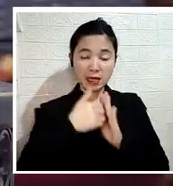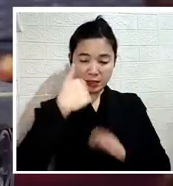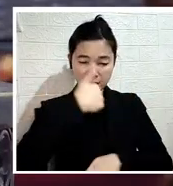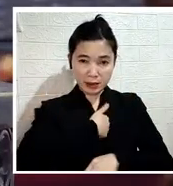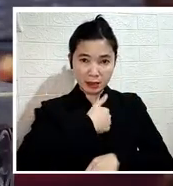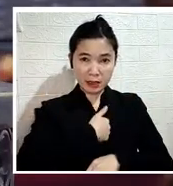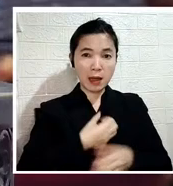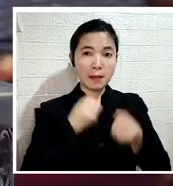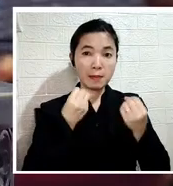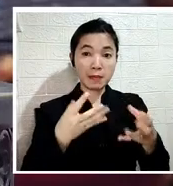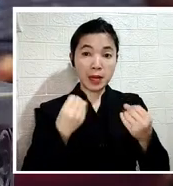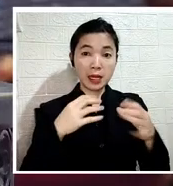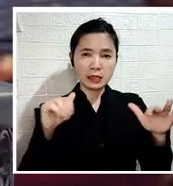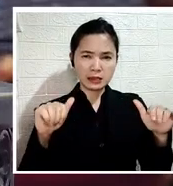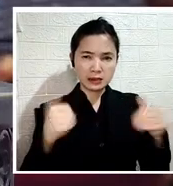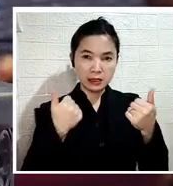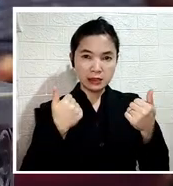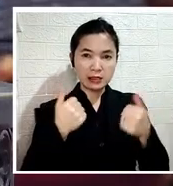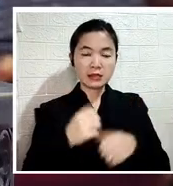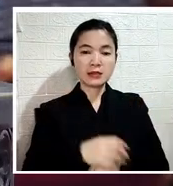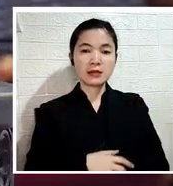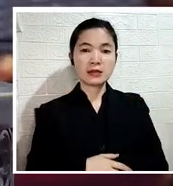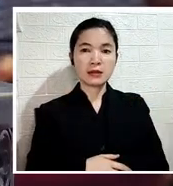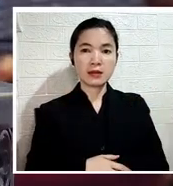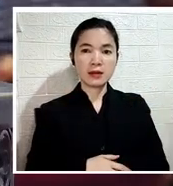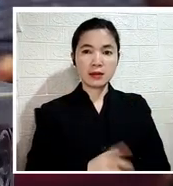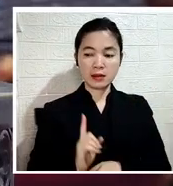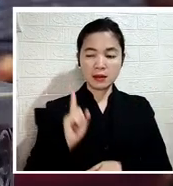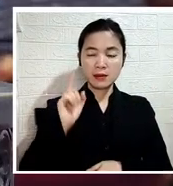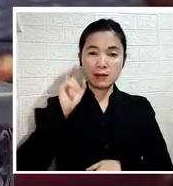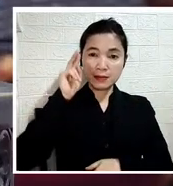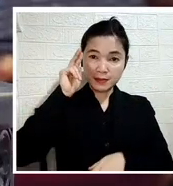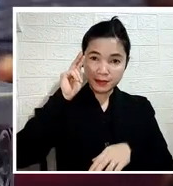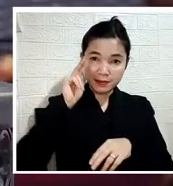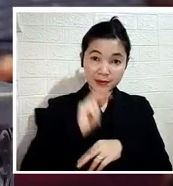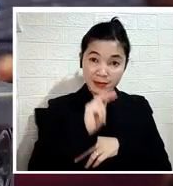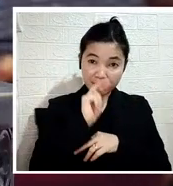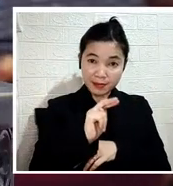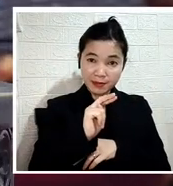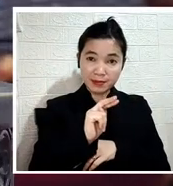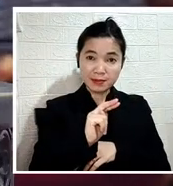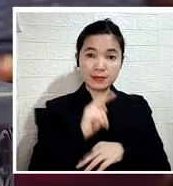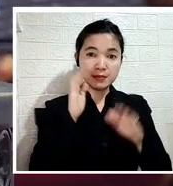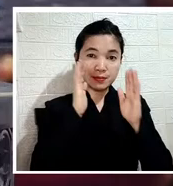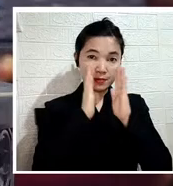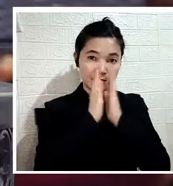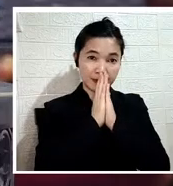struggles, and we need prayers.